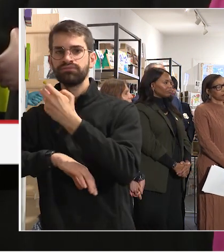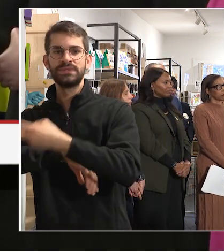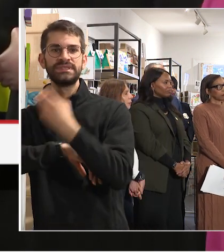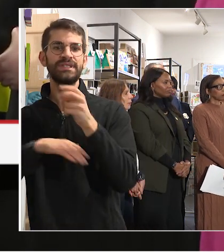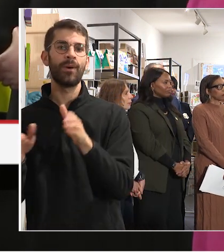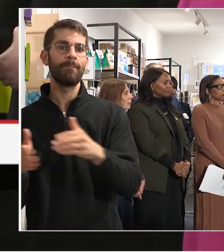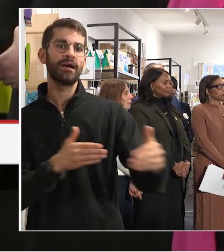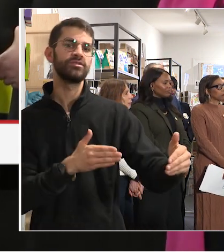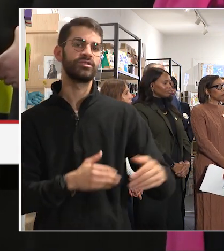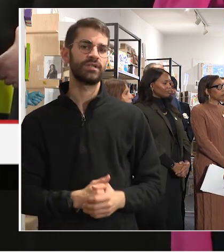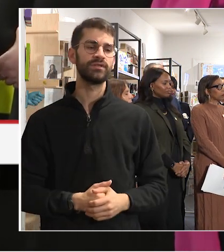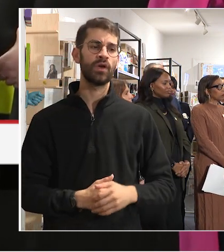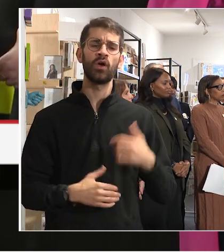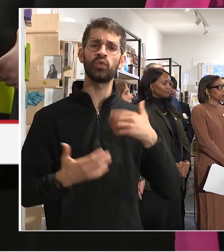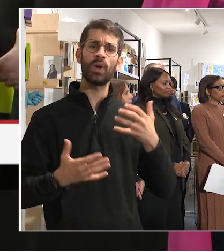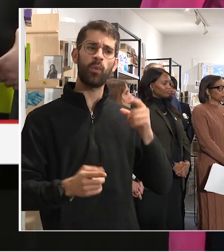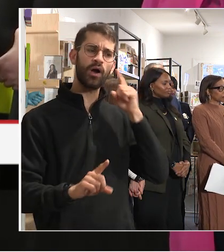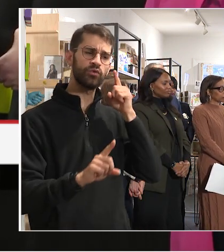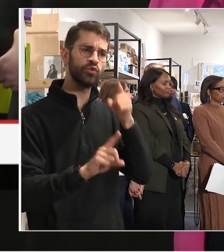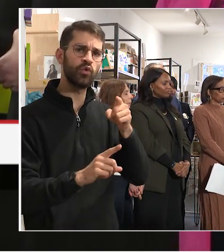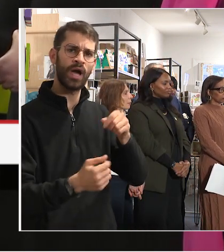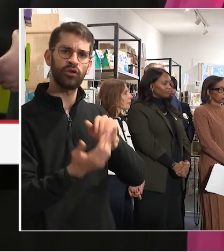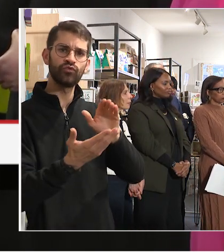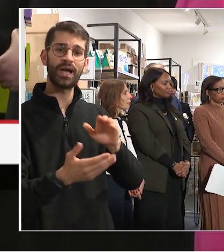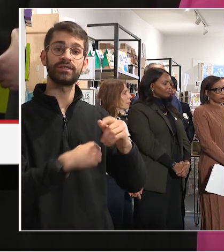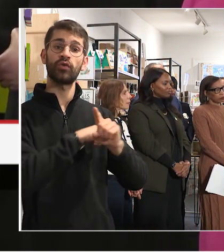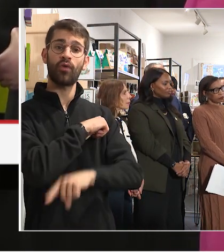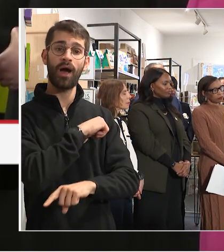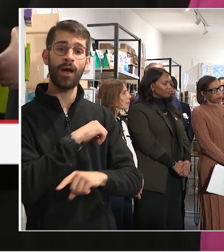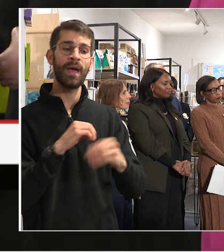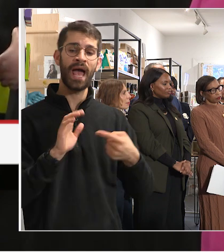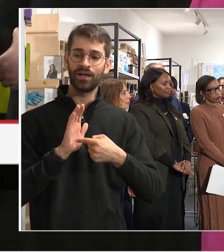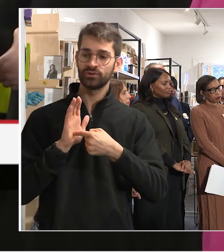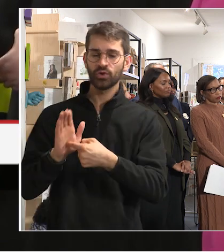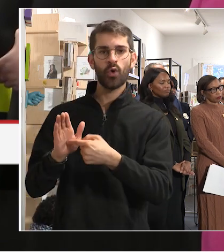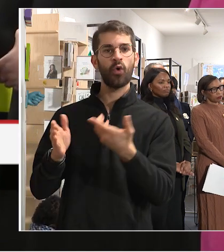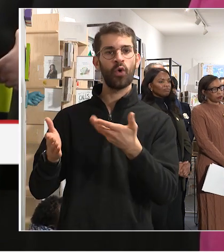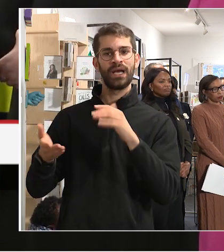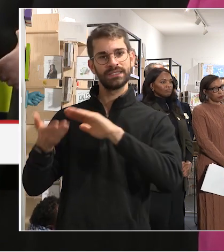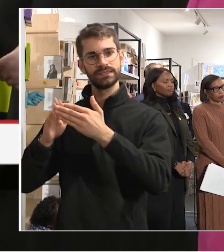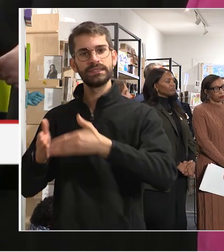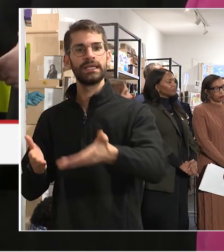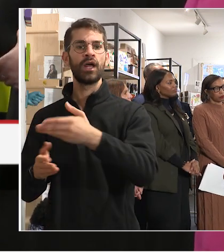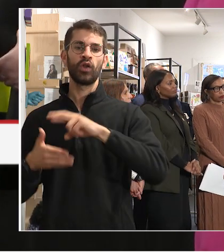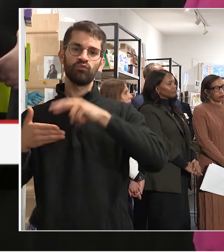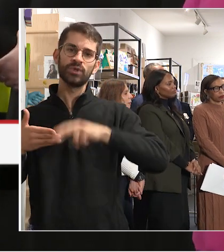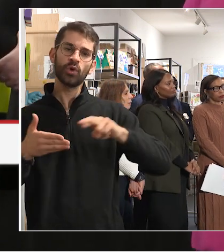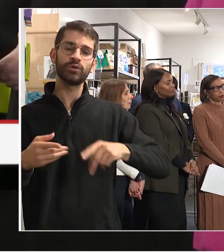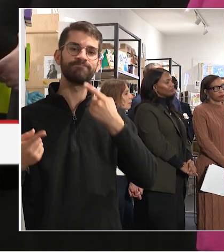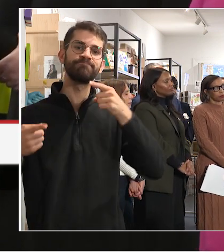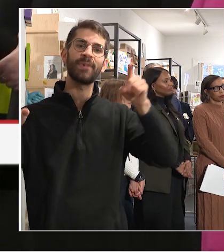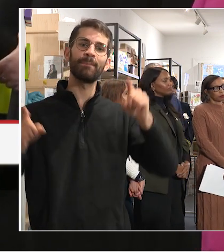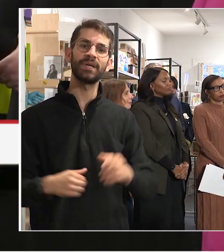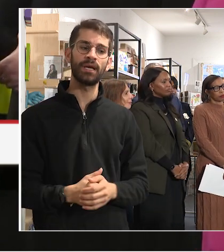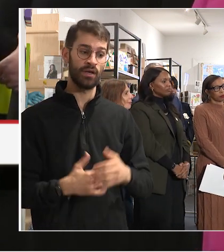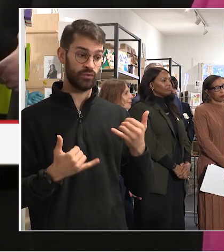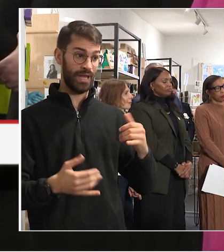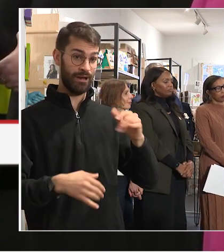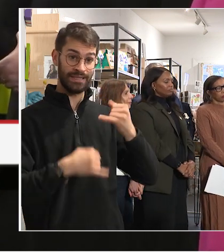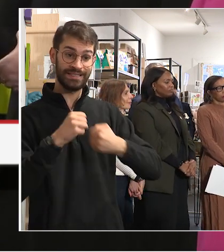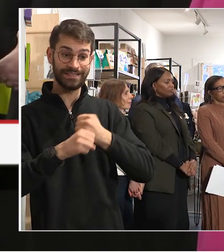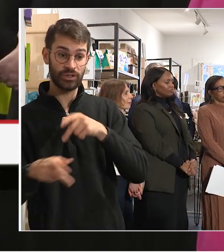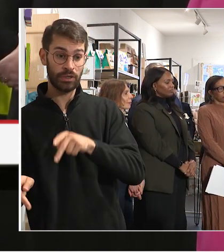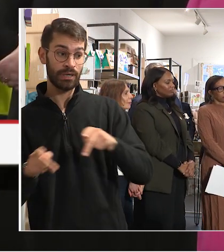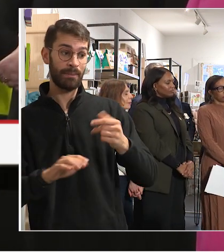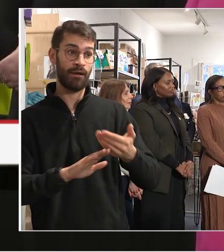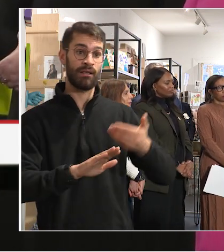address crime while also making sure residents see the results. Compared to this time last year, robberies are down 39% and theft